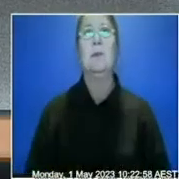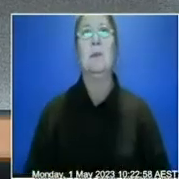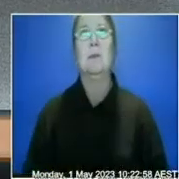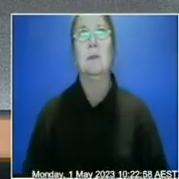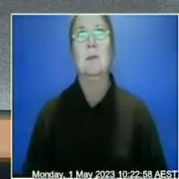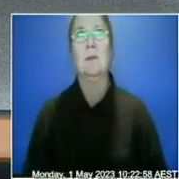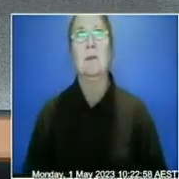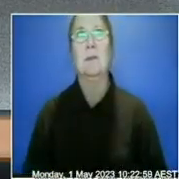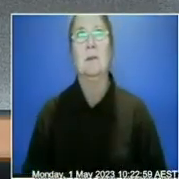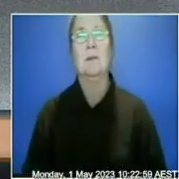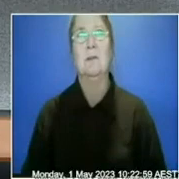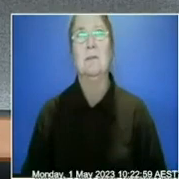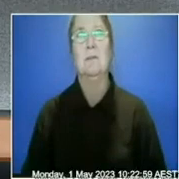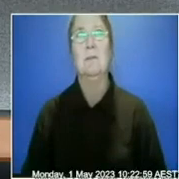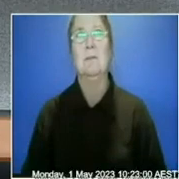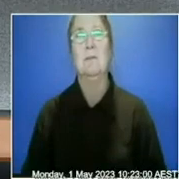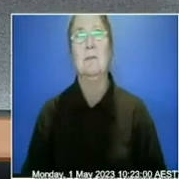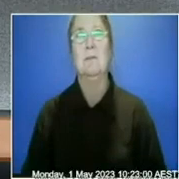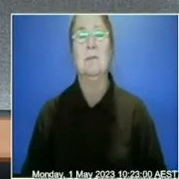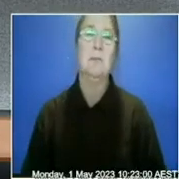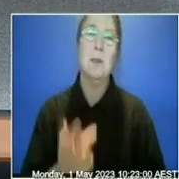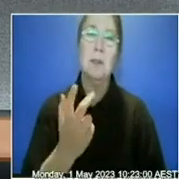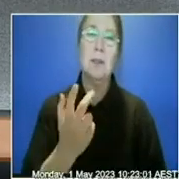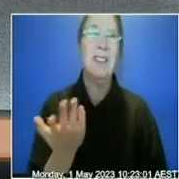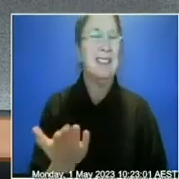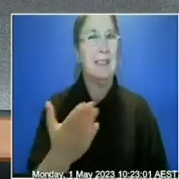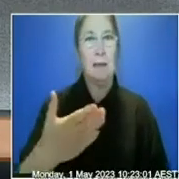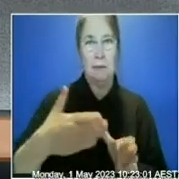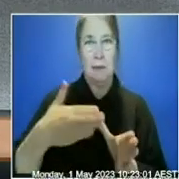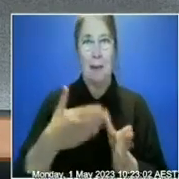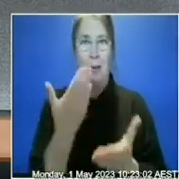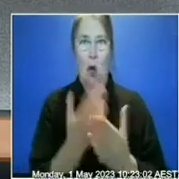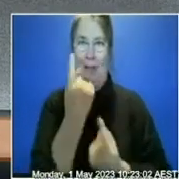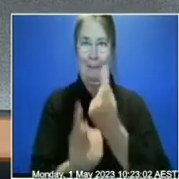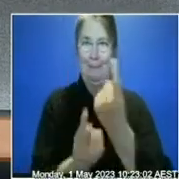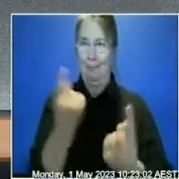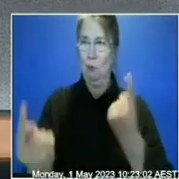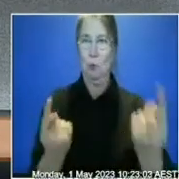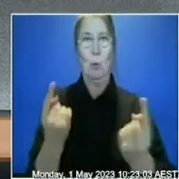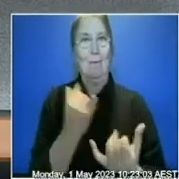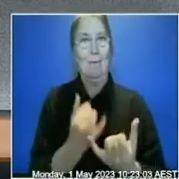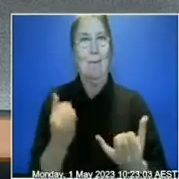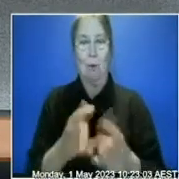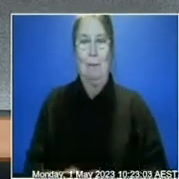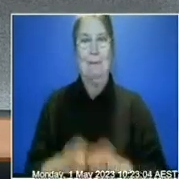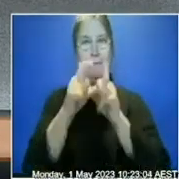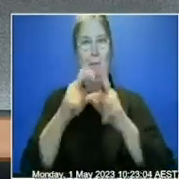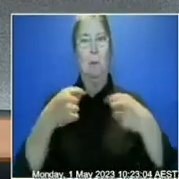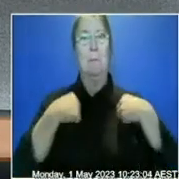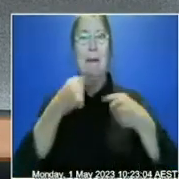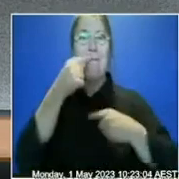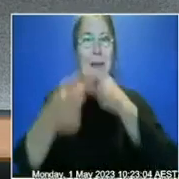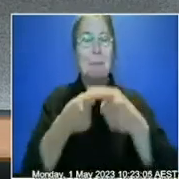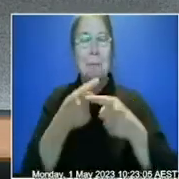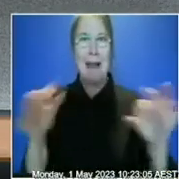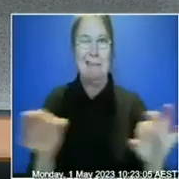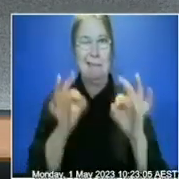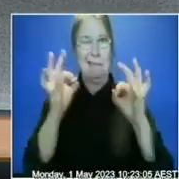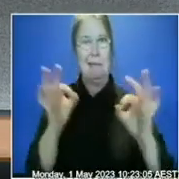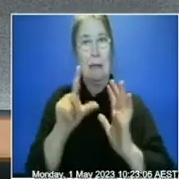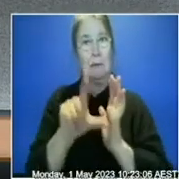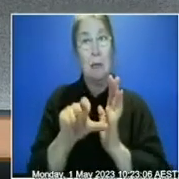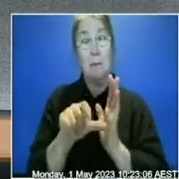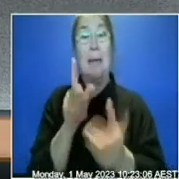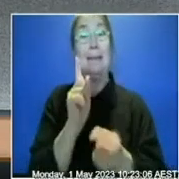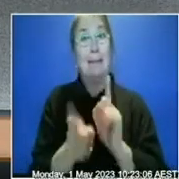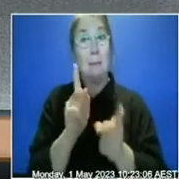time frame, but it may be less than 2 years, and in some cases it would be more. Yes. So you accept that the issues